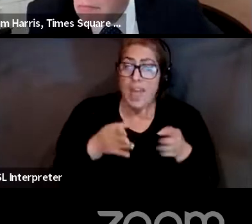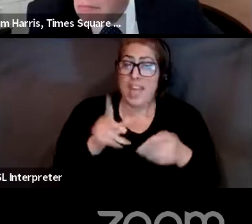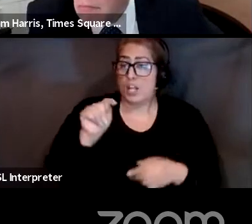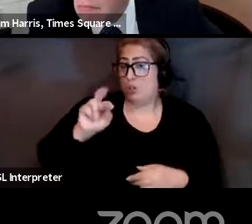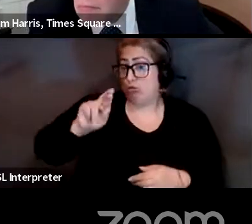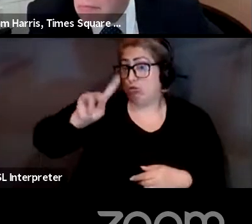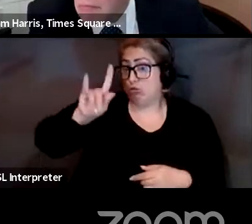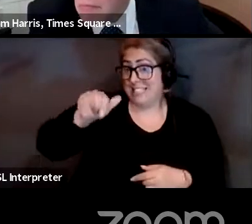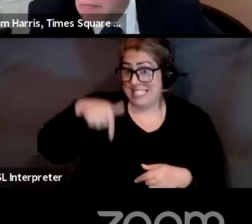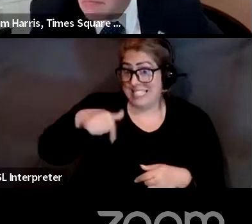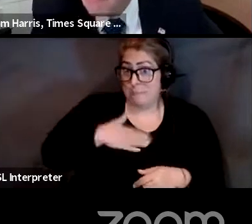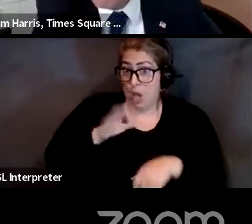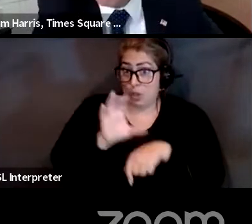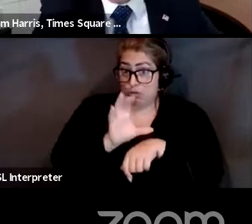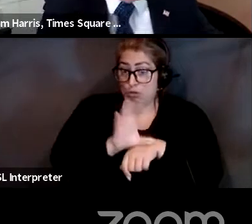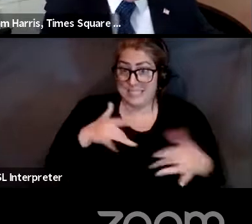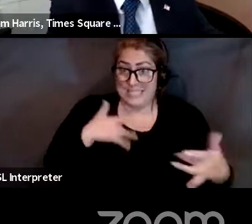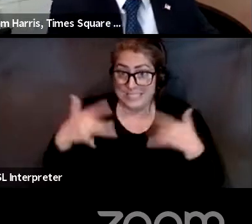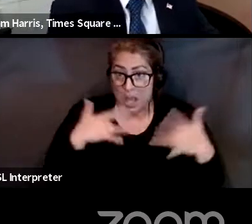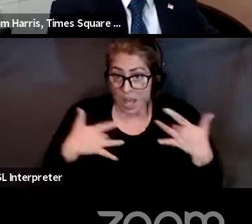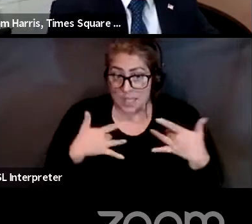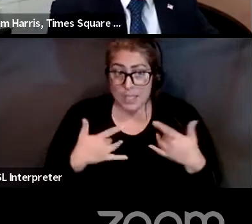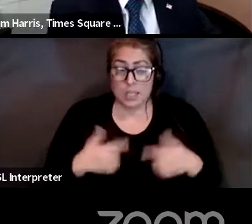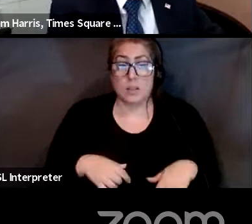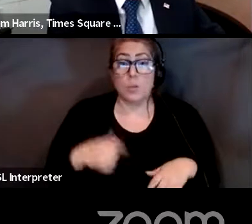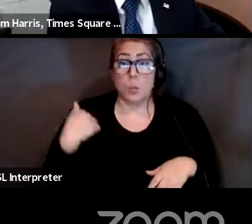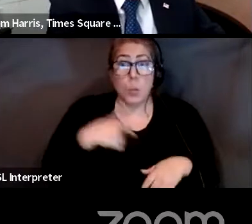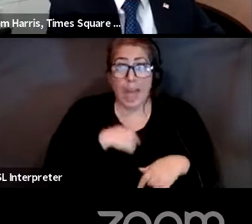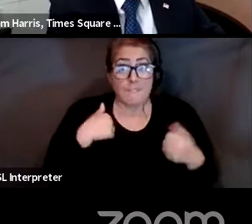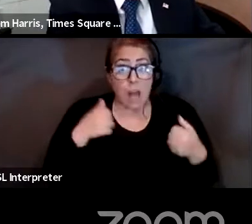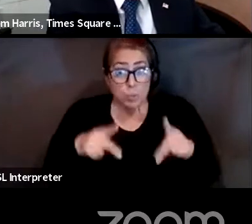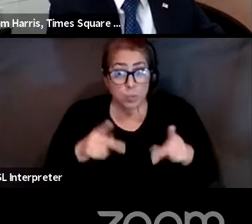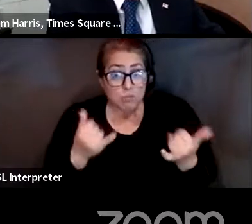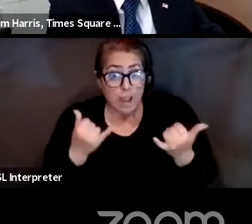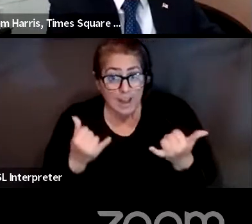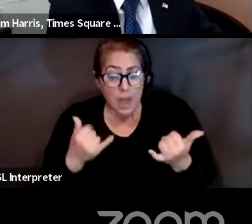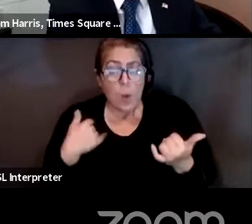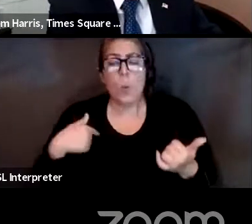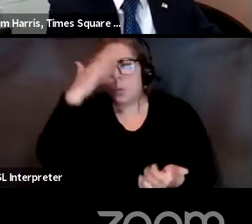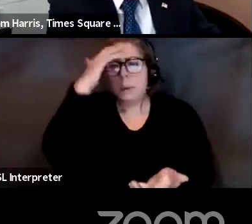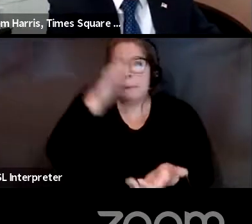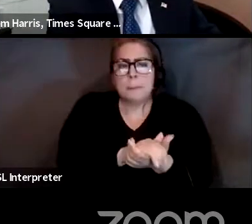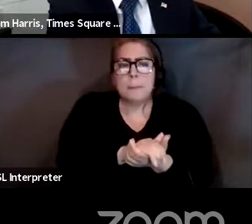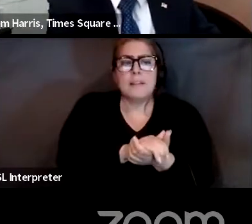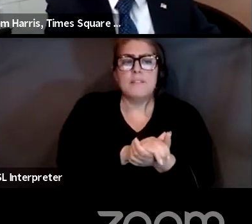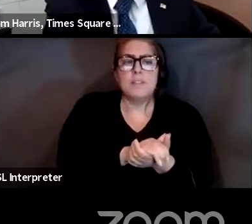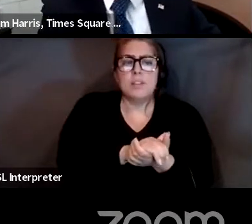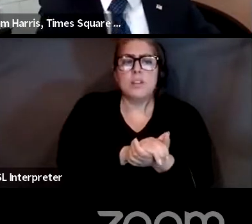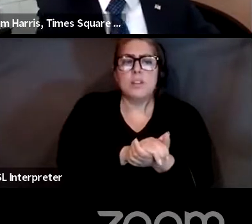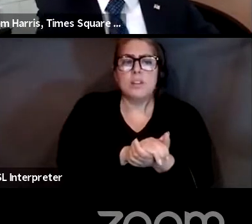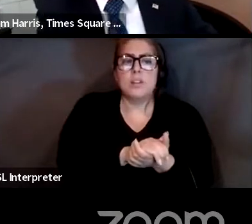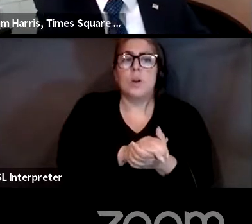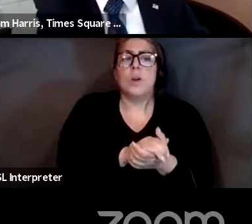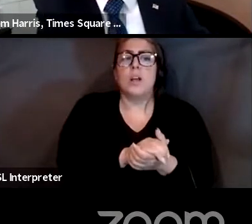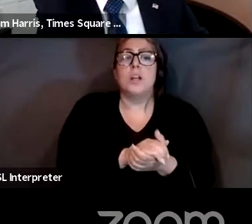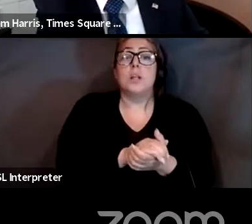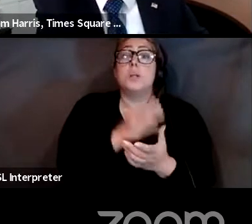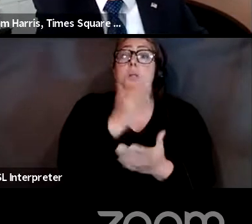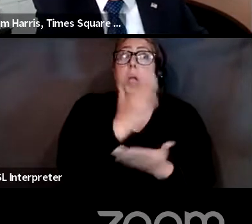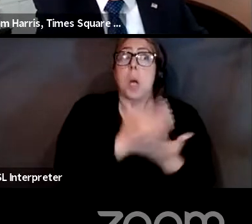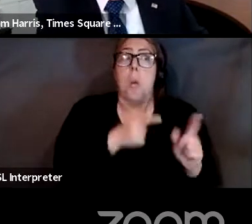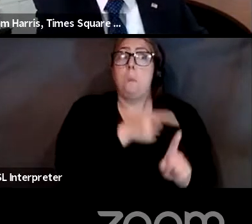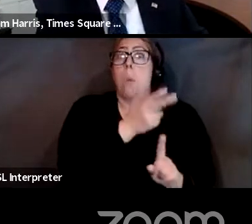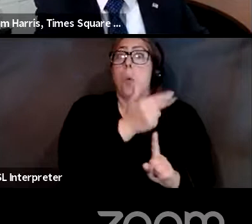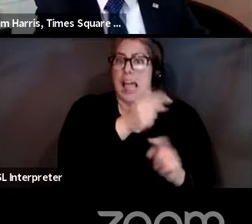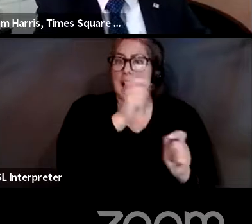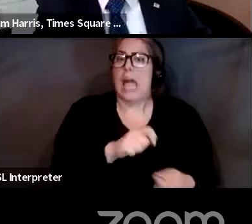really excited in the opportunity of this moment is that we believe that the conversions of underutilized hotels